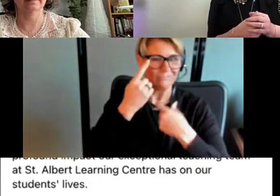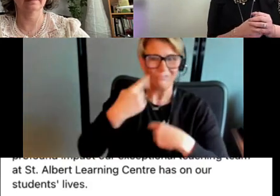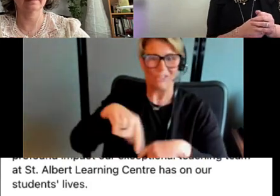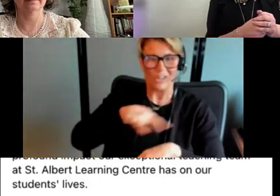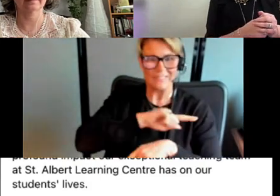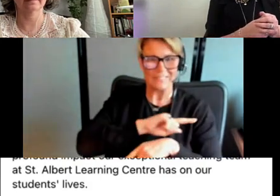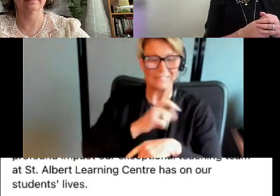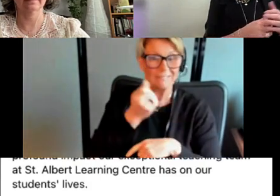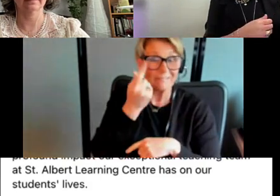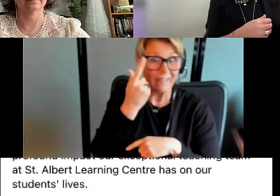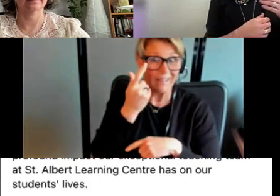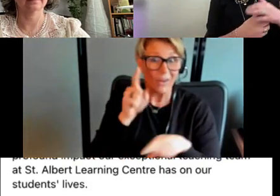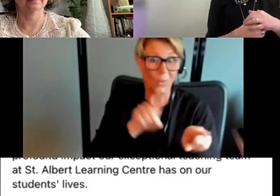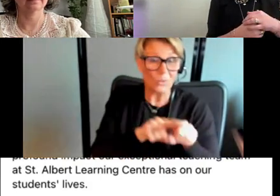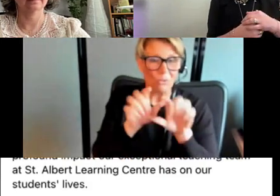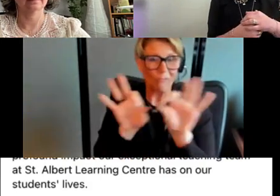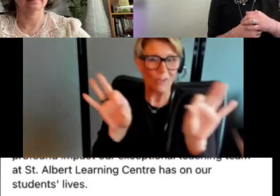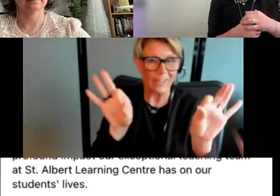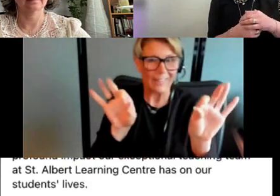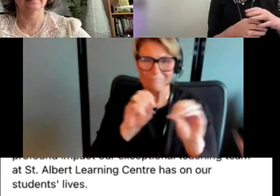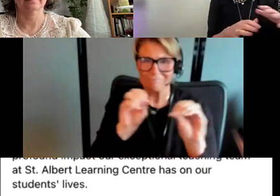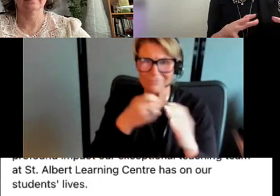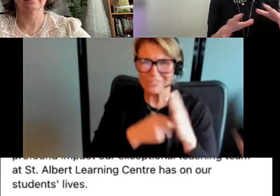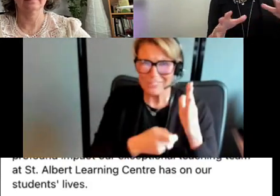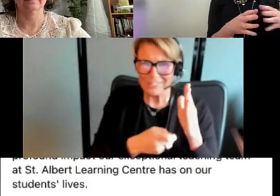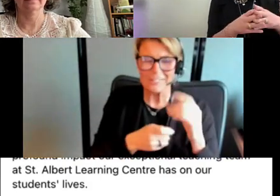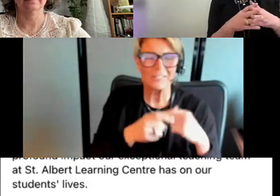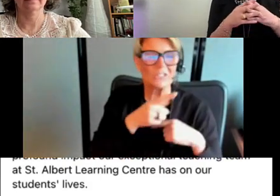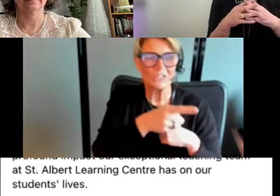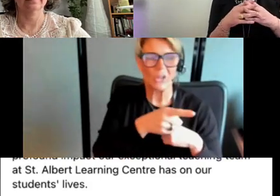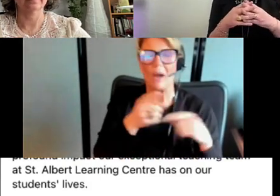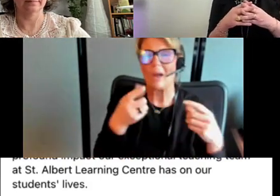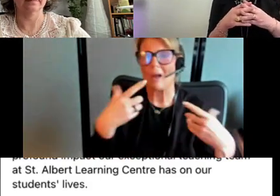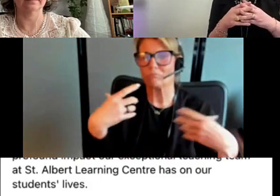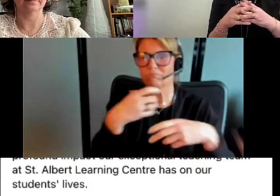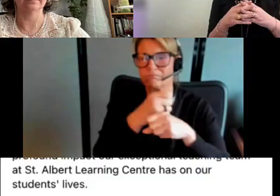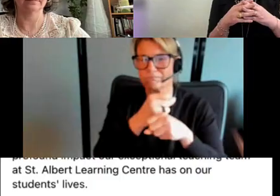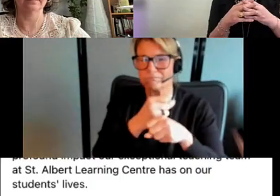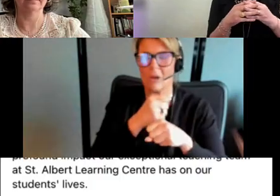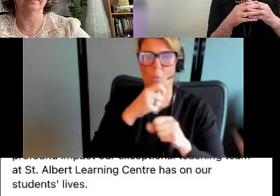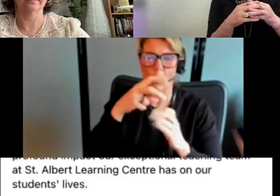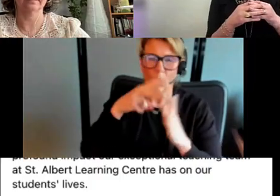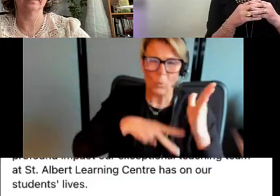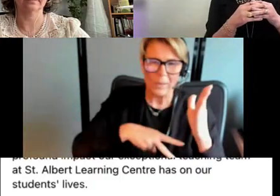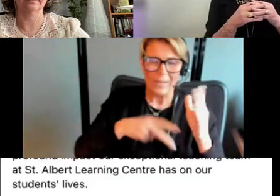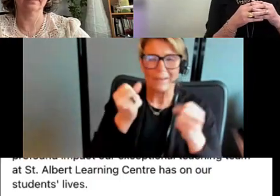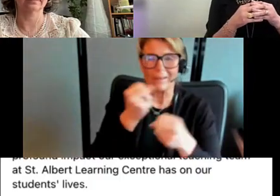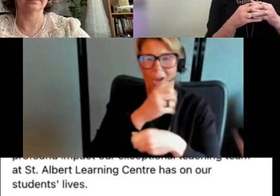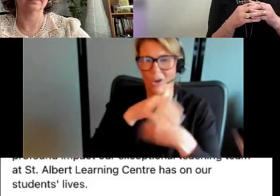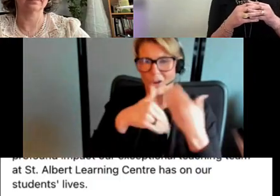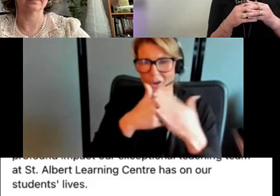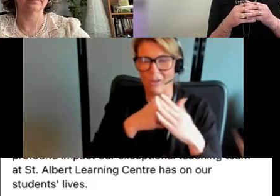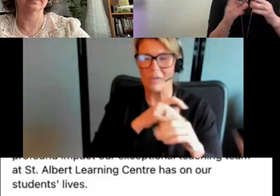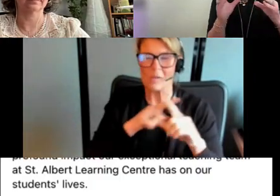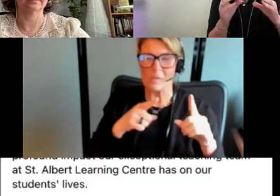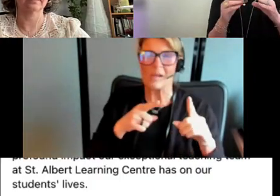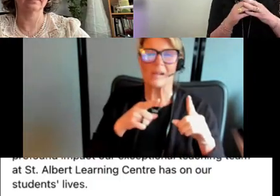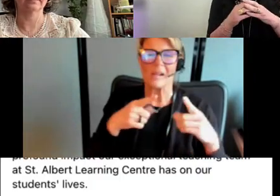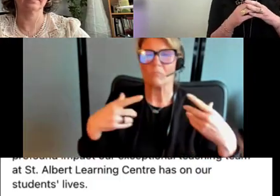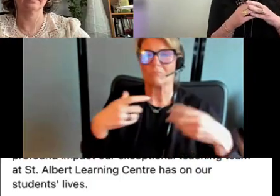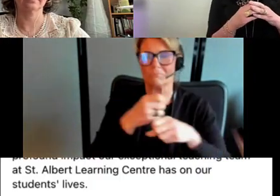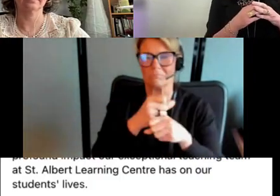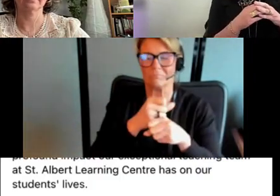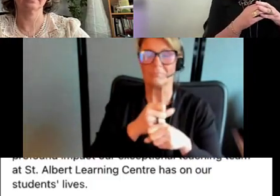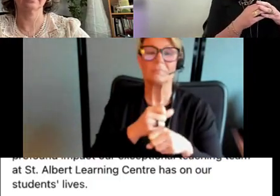free, right? So basically, this person writes, and I won't go into detail to read it, other than